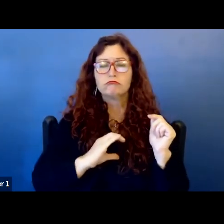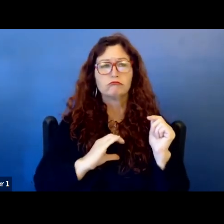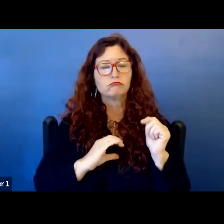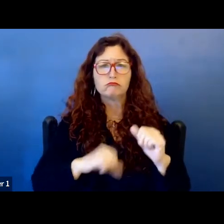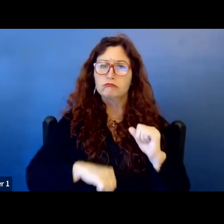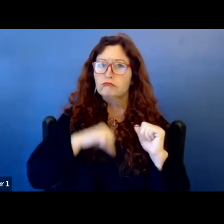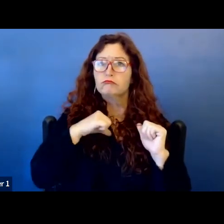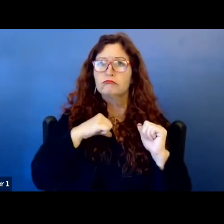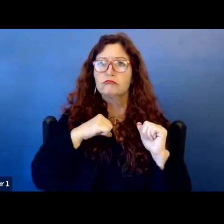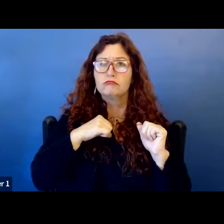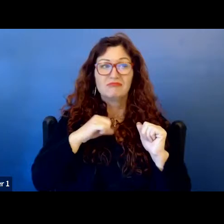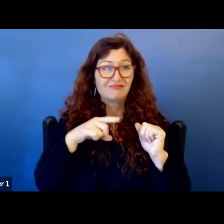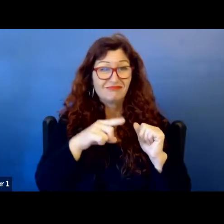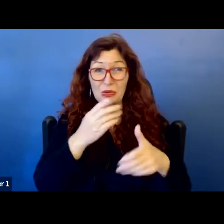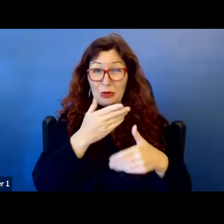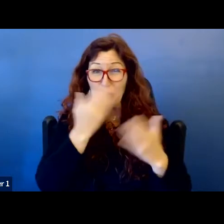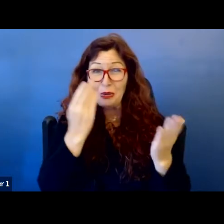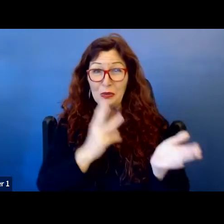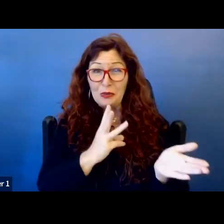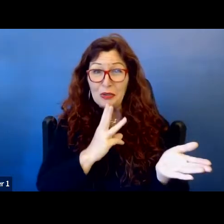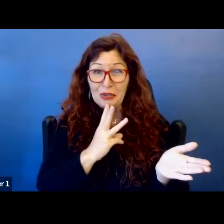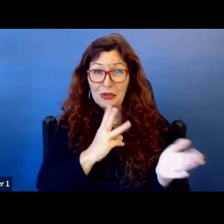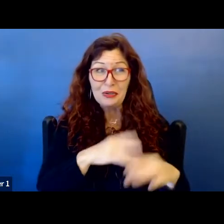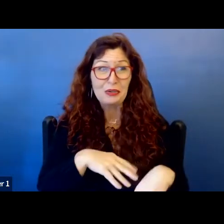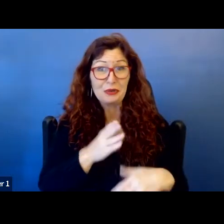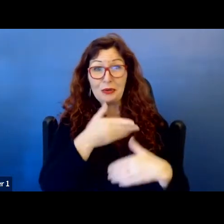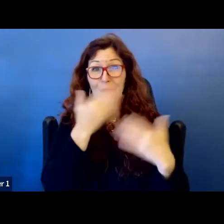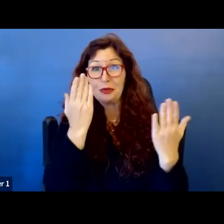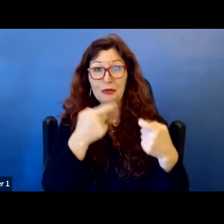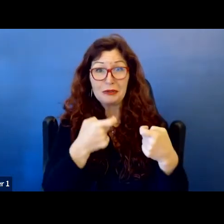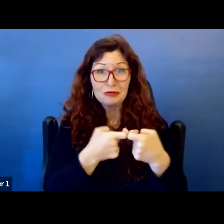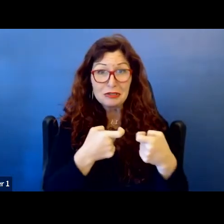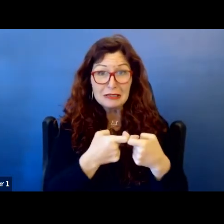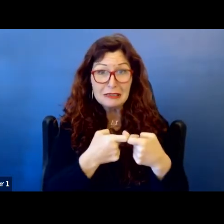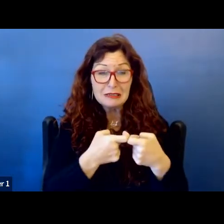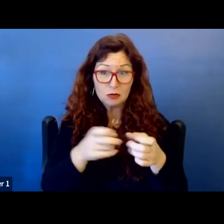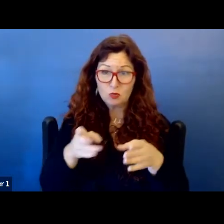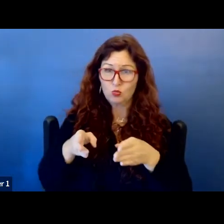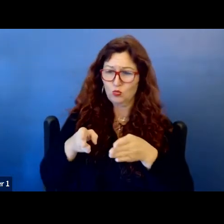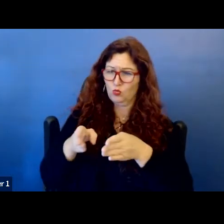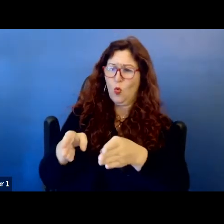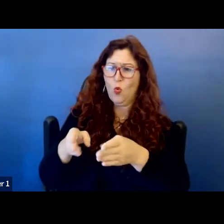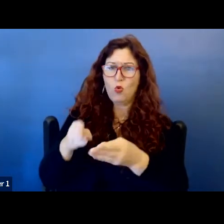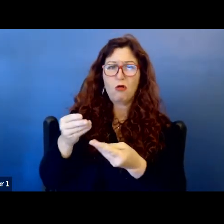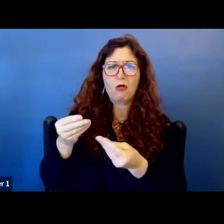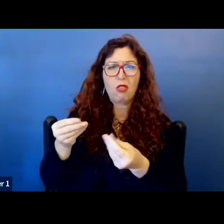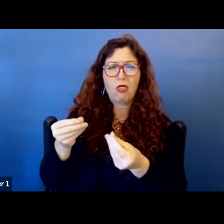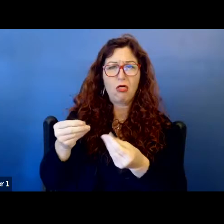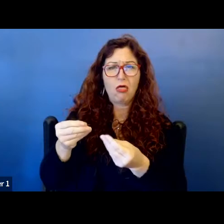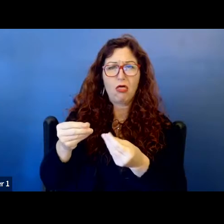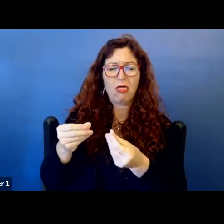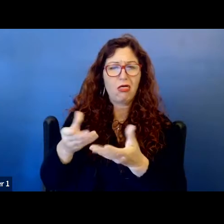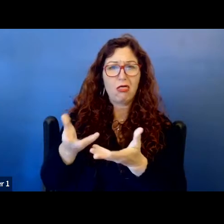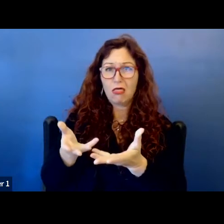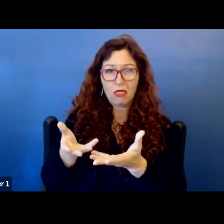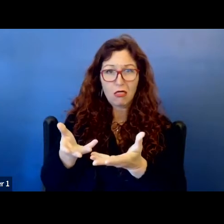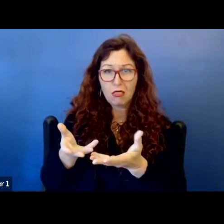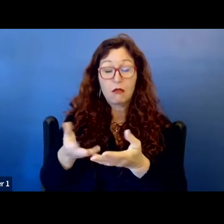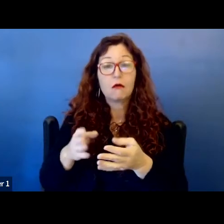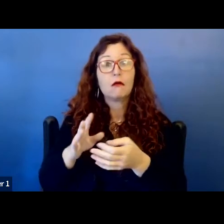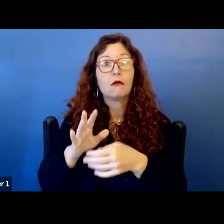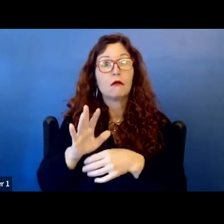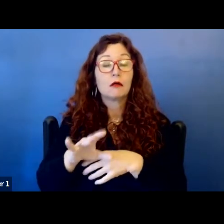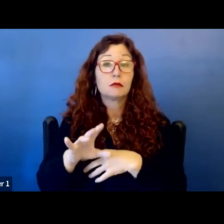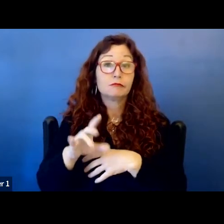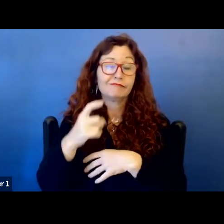have running water electricity the roads aren't paved and as recent when you're actually hearing some of the news about you